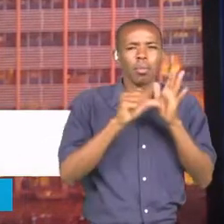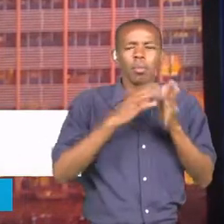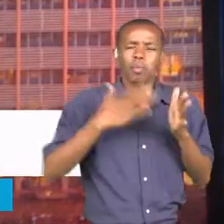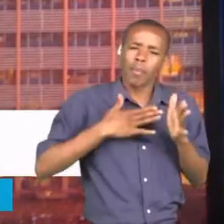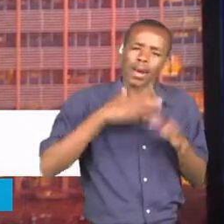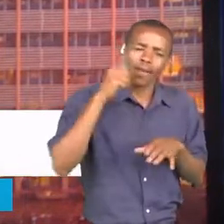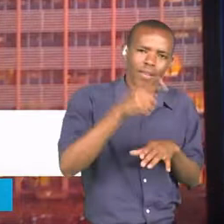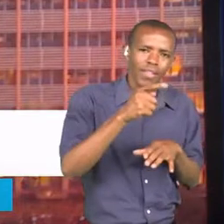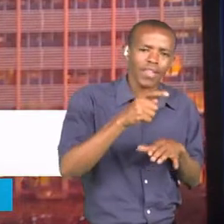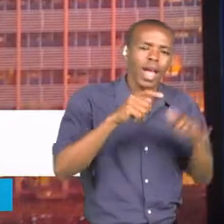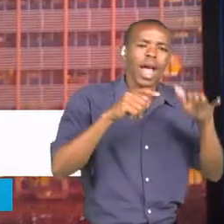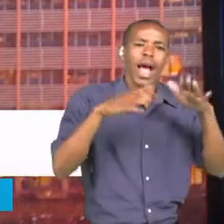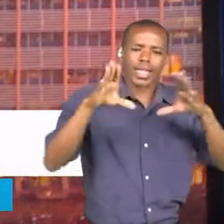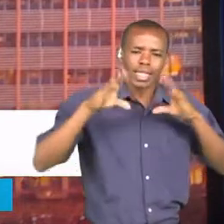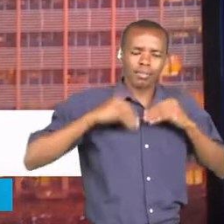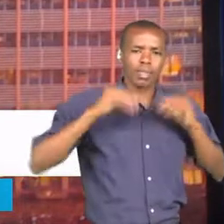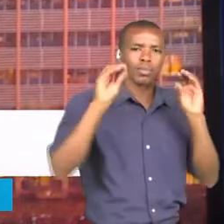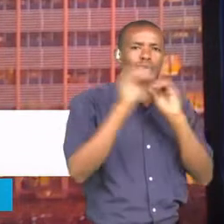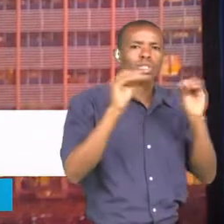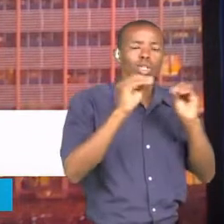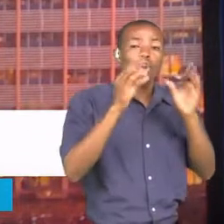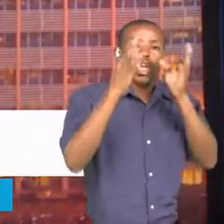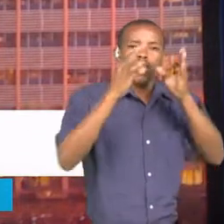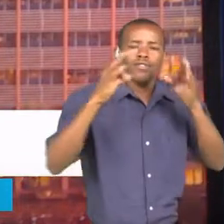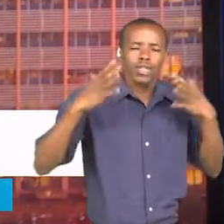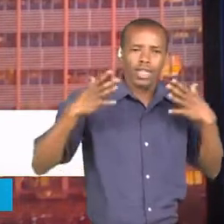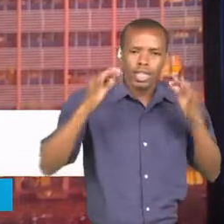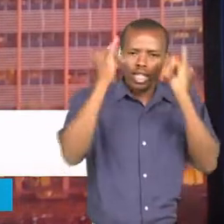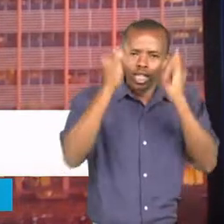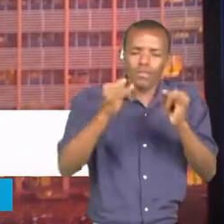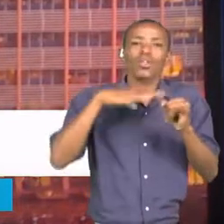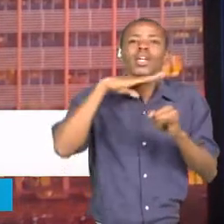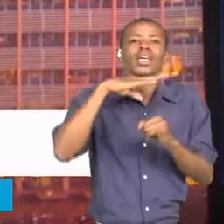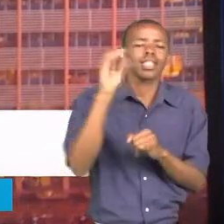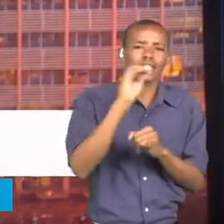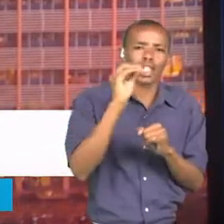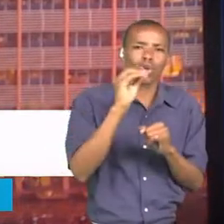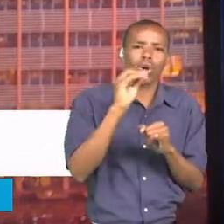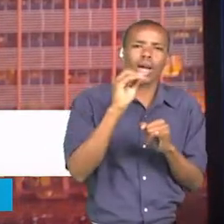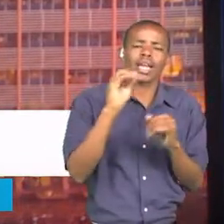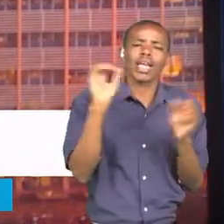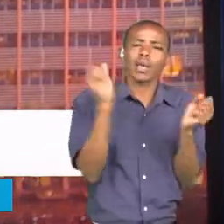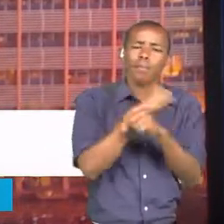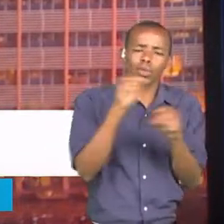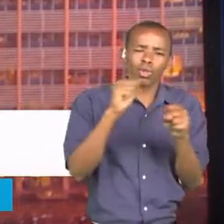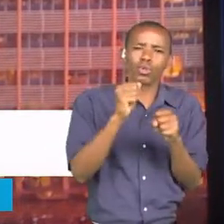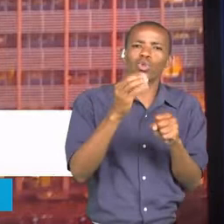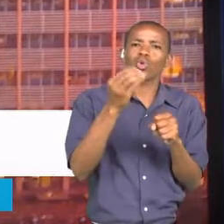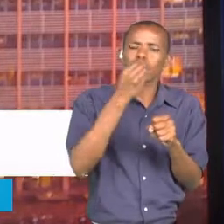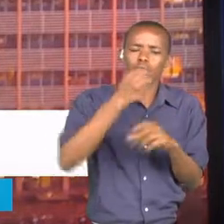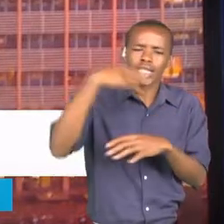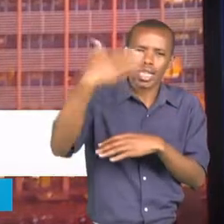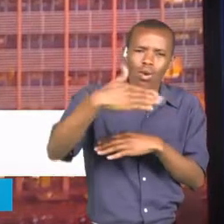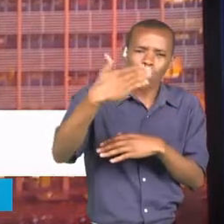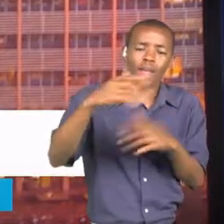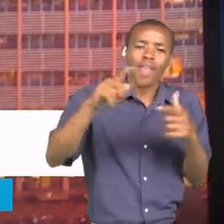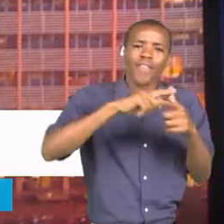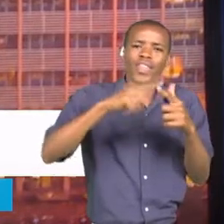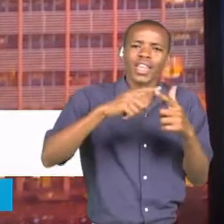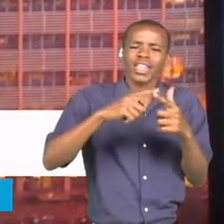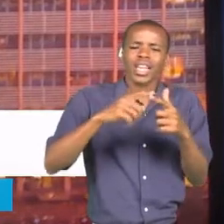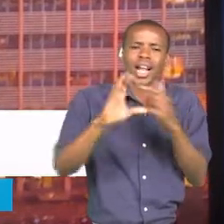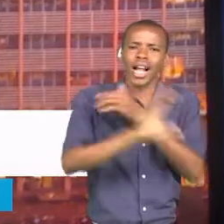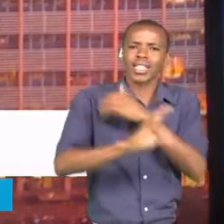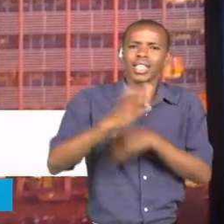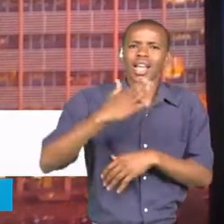because it is not acceptable. Even if that person is not dying, but he cannot afford to eat every day, then what kind of